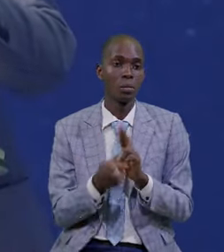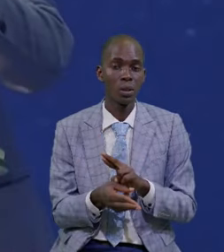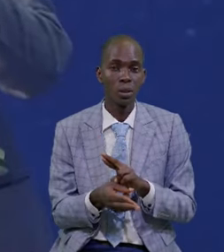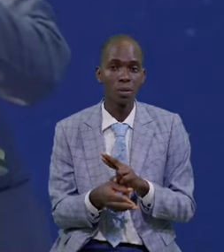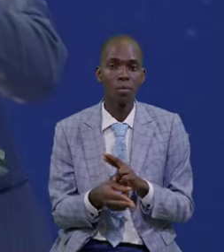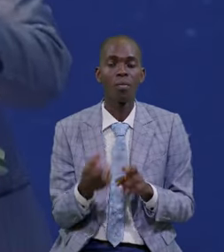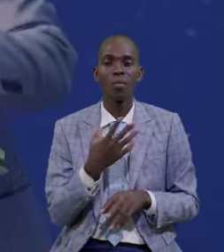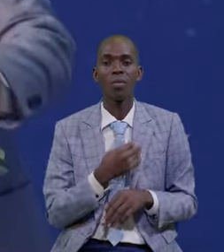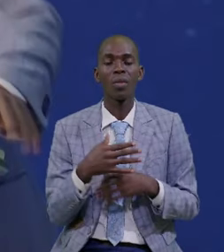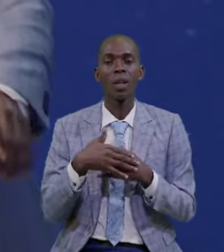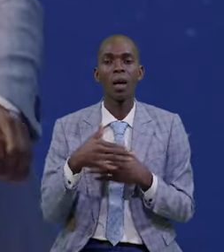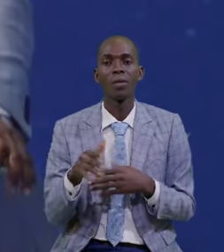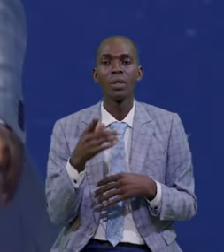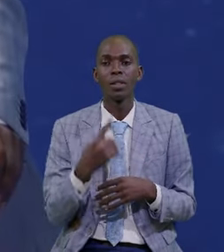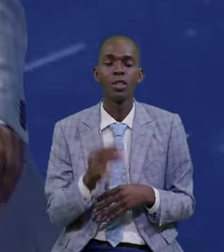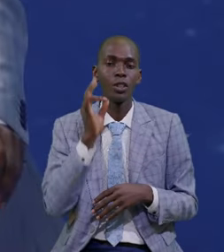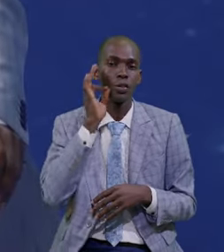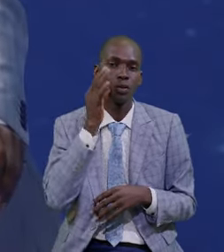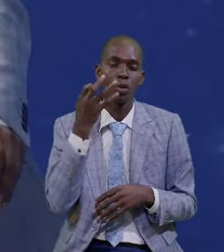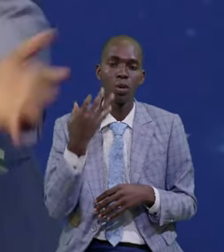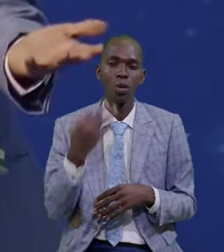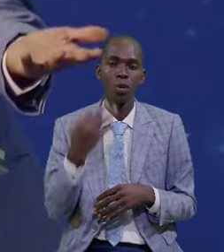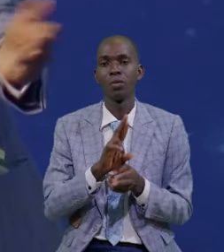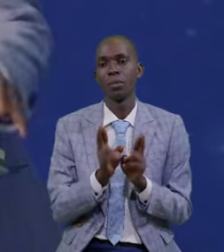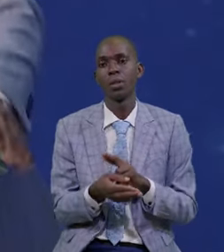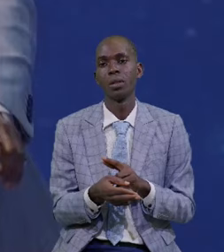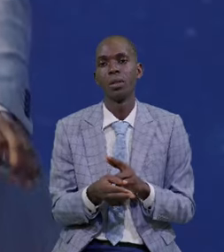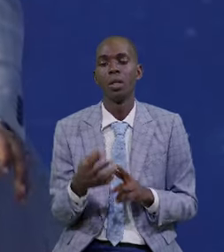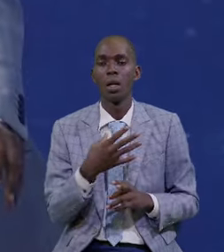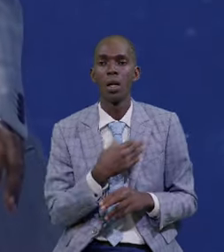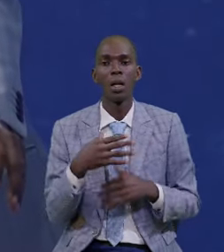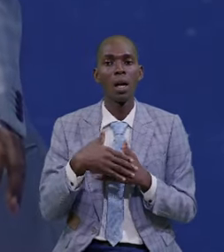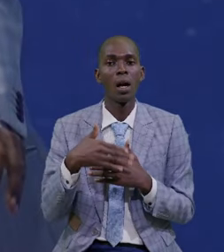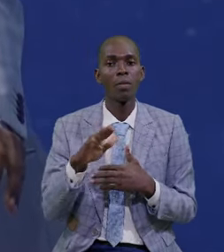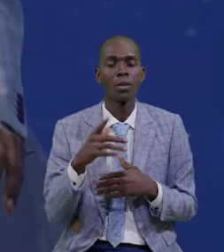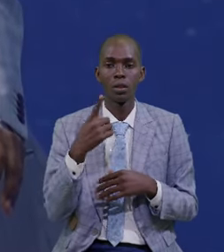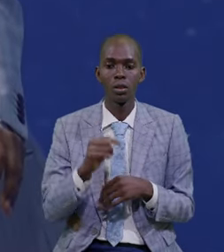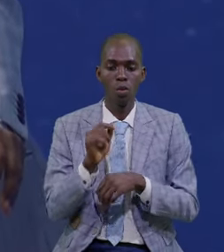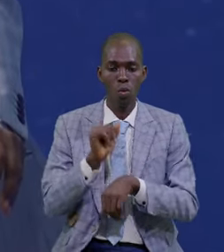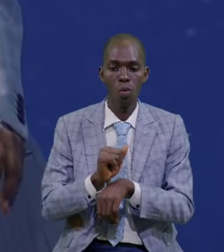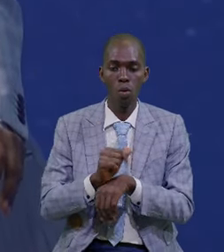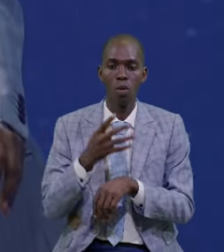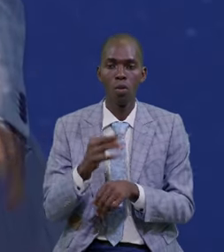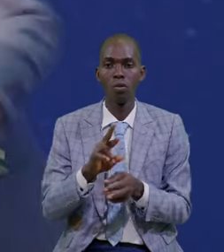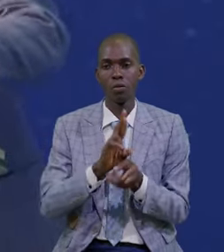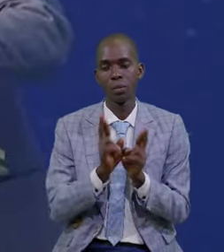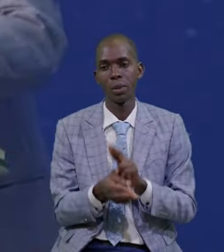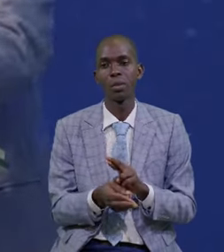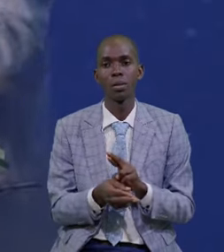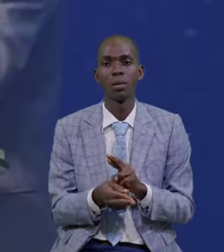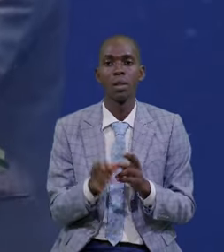after the fruit of repentance, after the work of repentance,